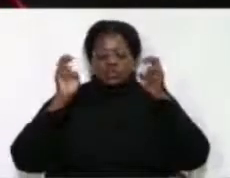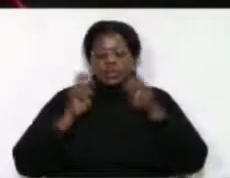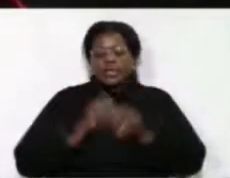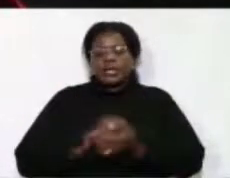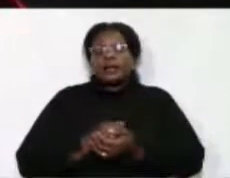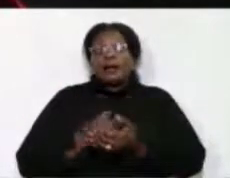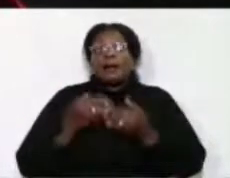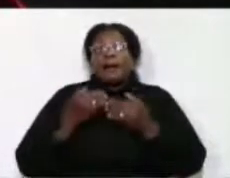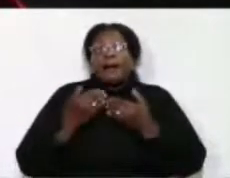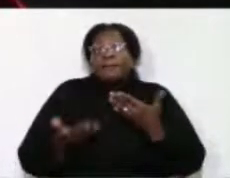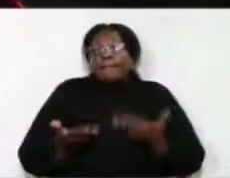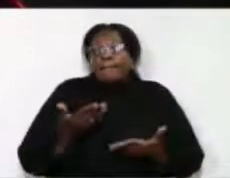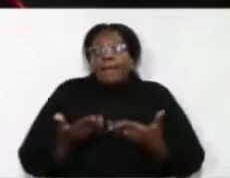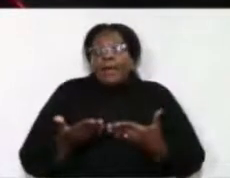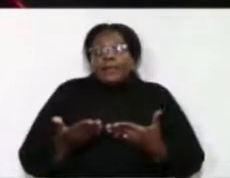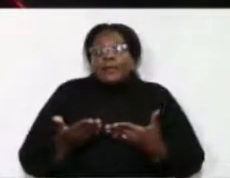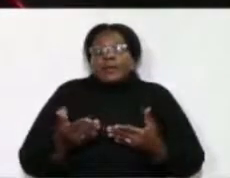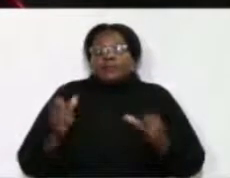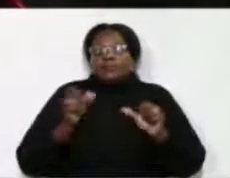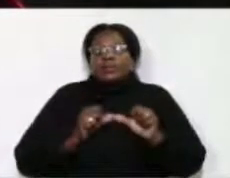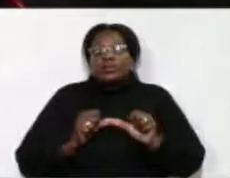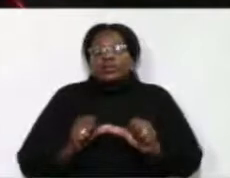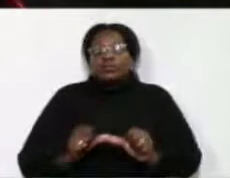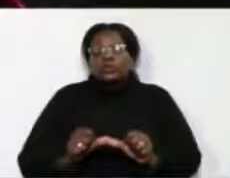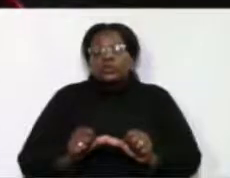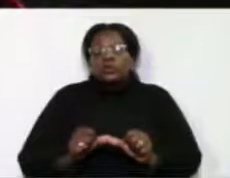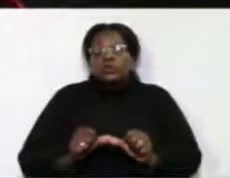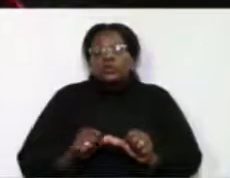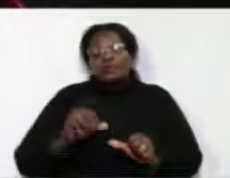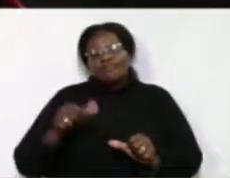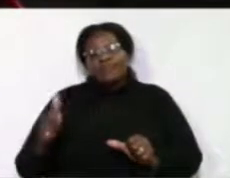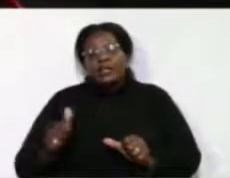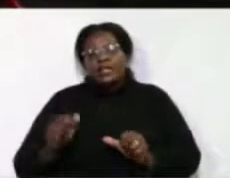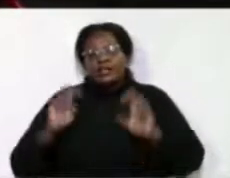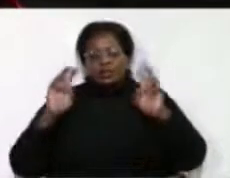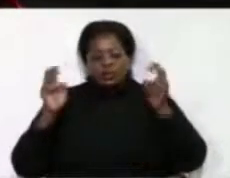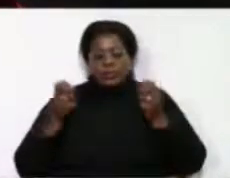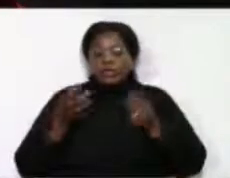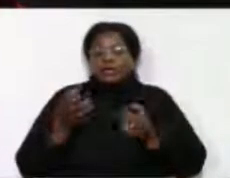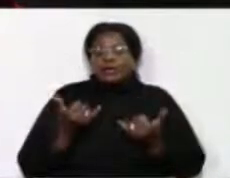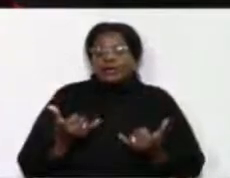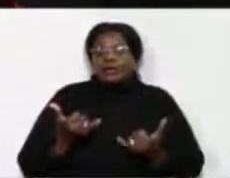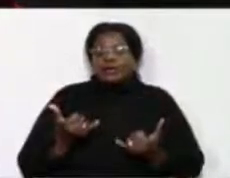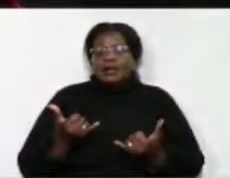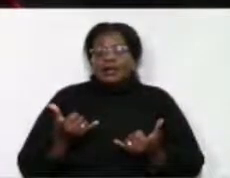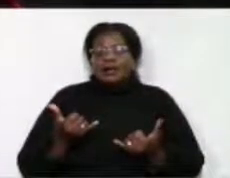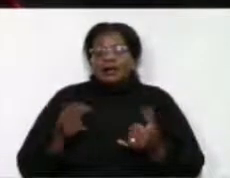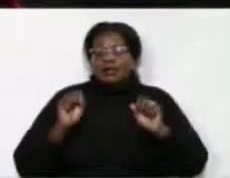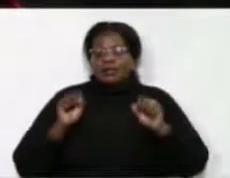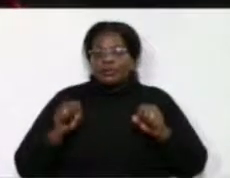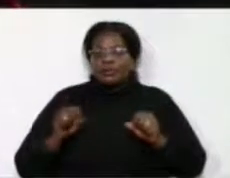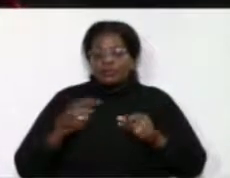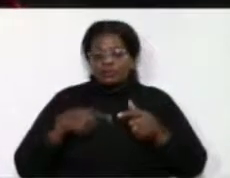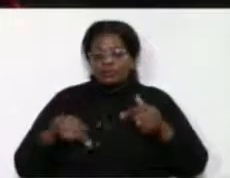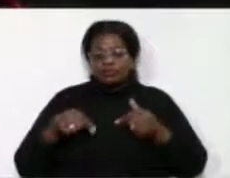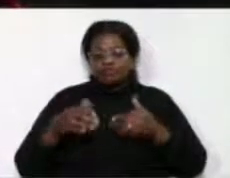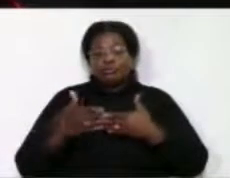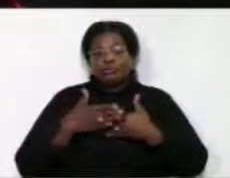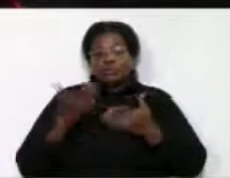can already move on to the next topic. Okay. Which now we have to hold on to our hats a bit and go back to school,